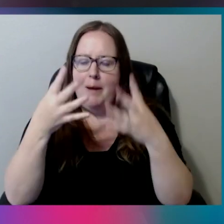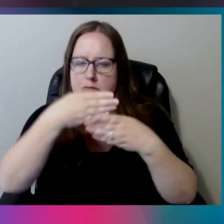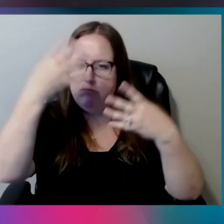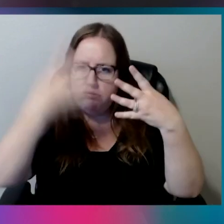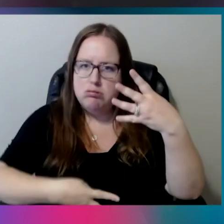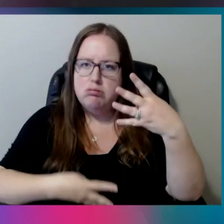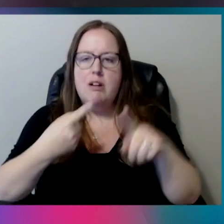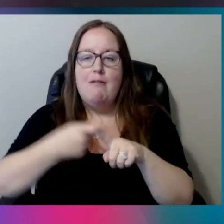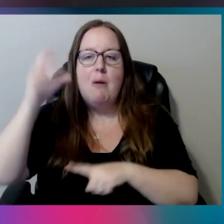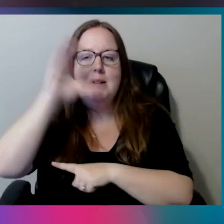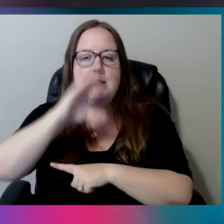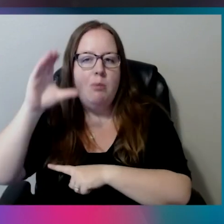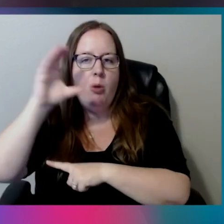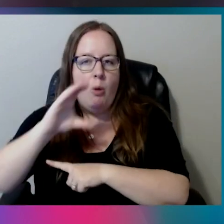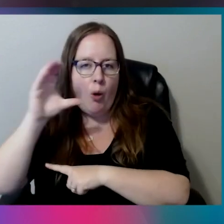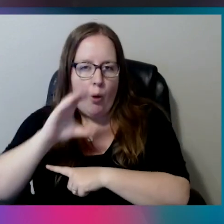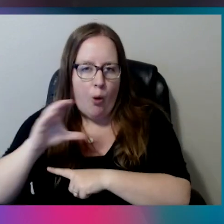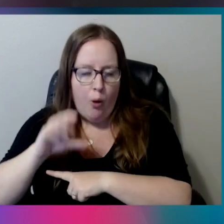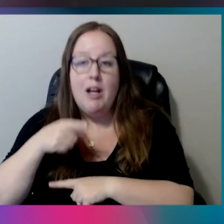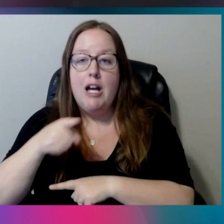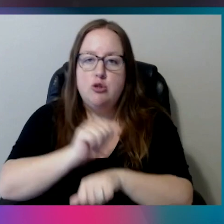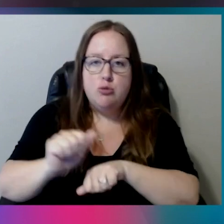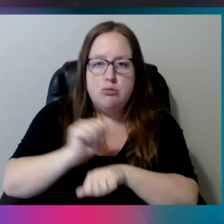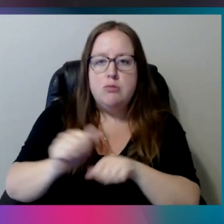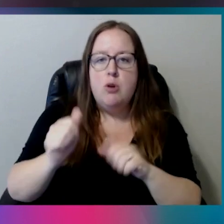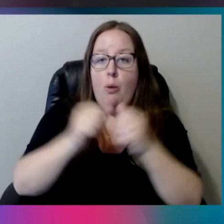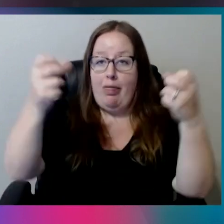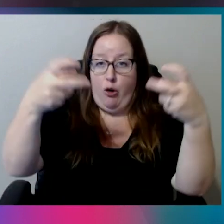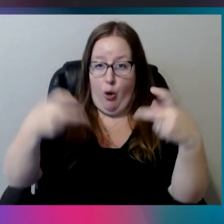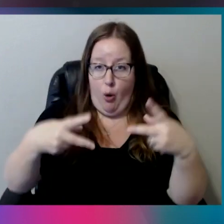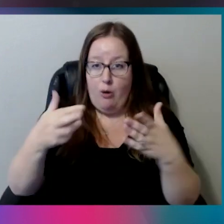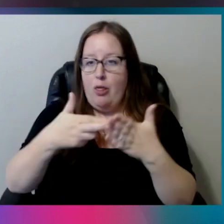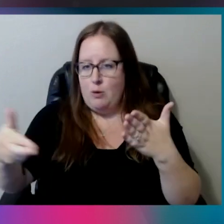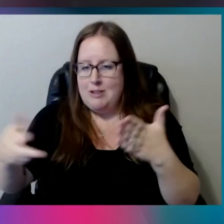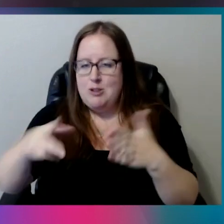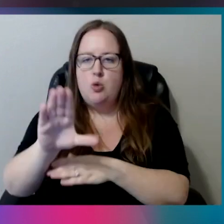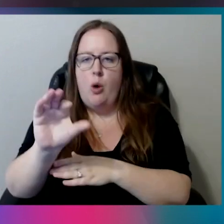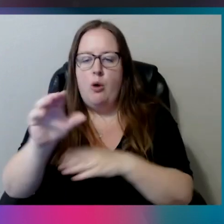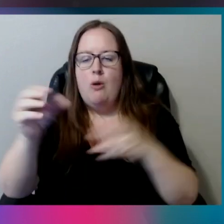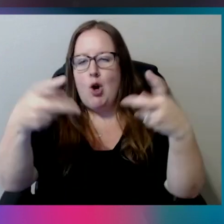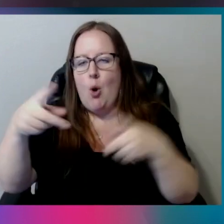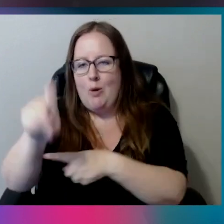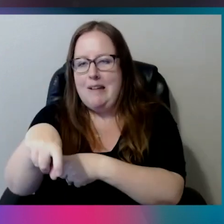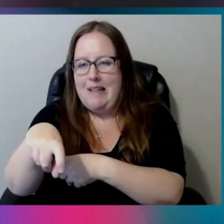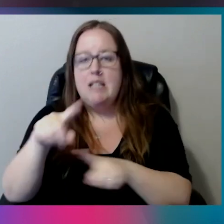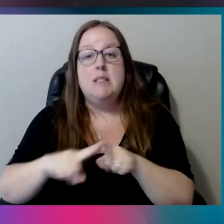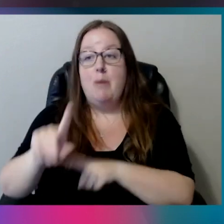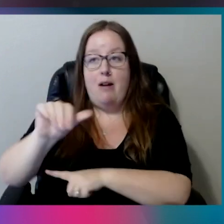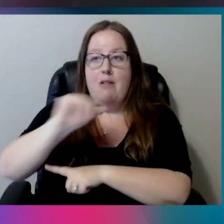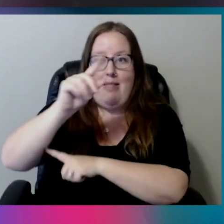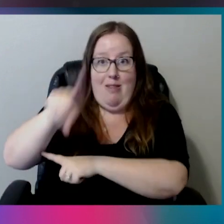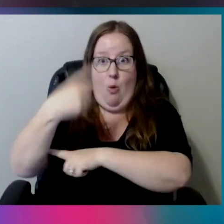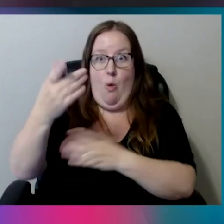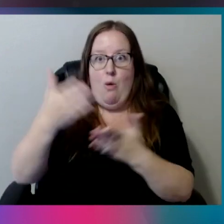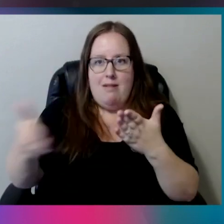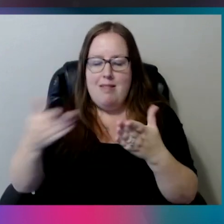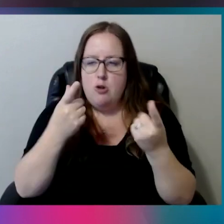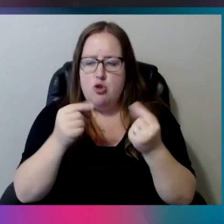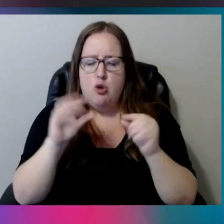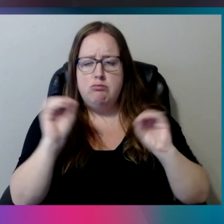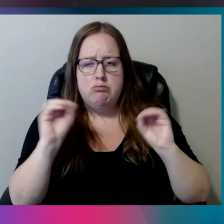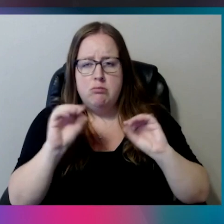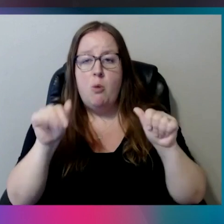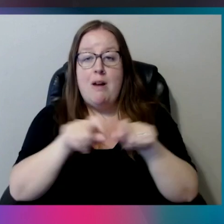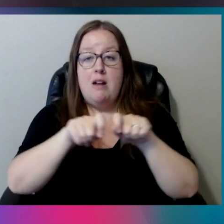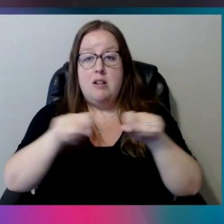Explorer as you're working with the code and the resources that your code needs. But that's not the only thing we can do. So we can also deploy from